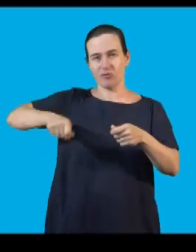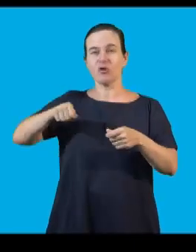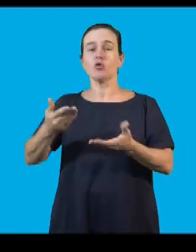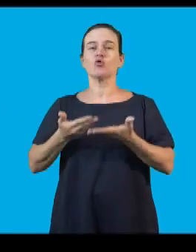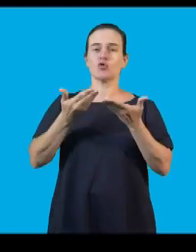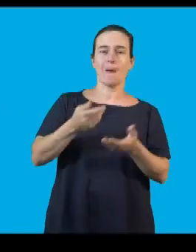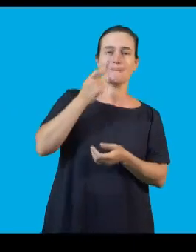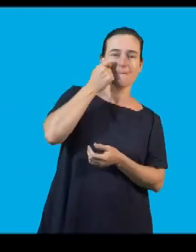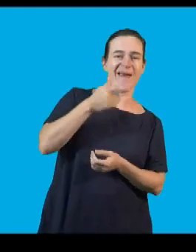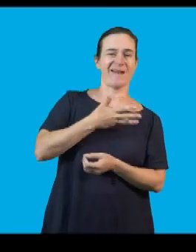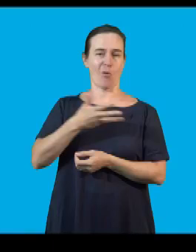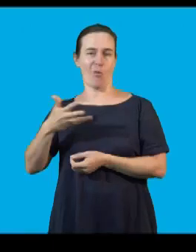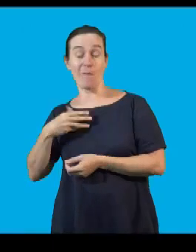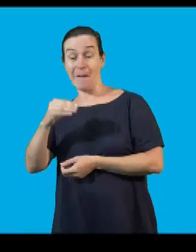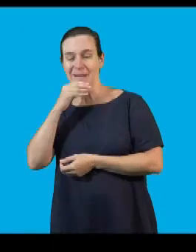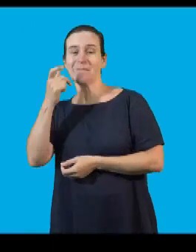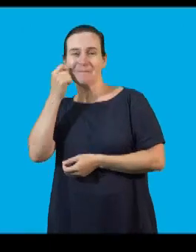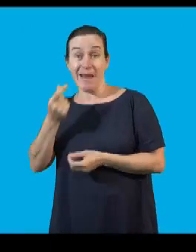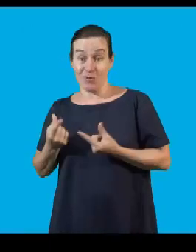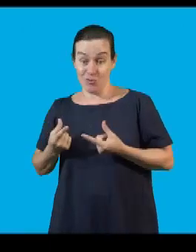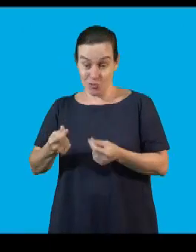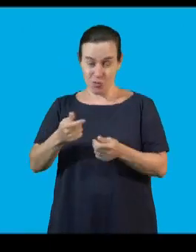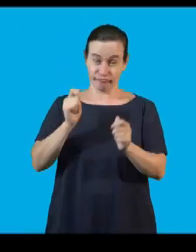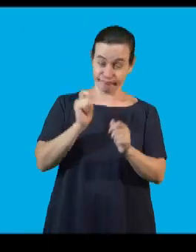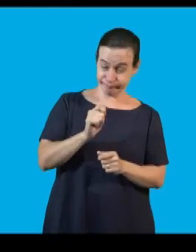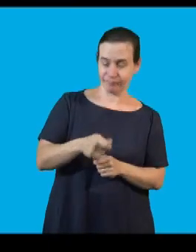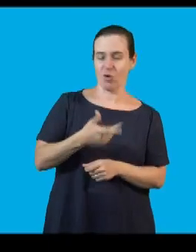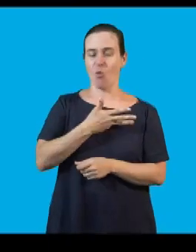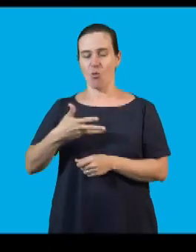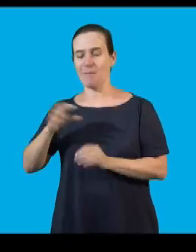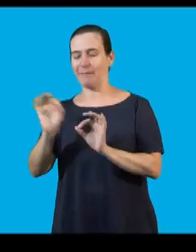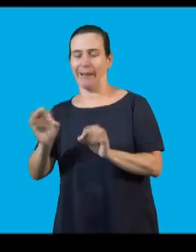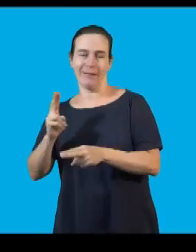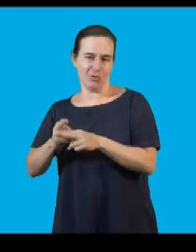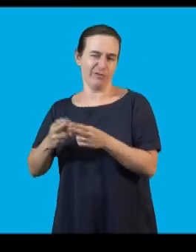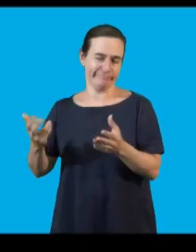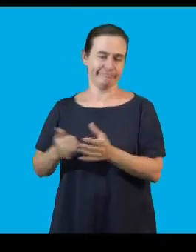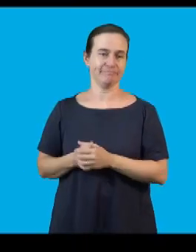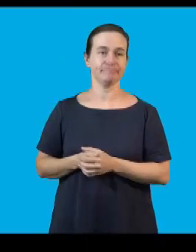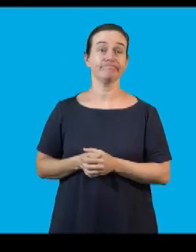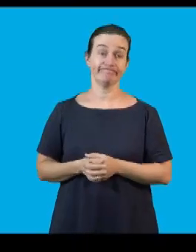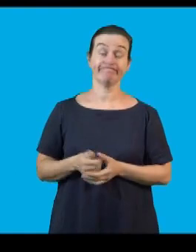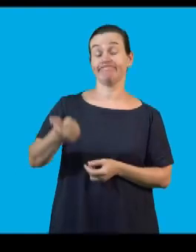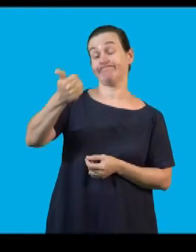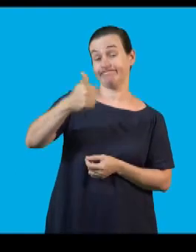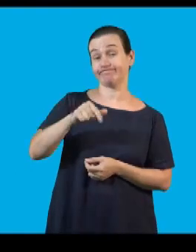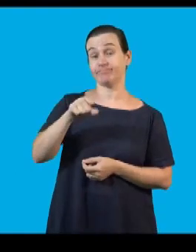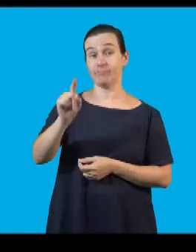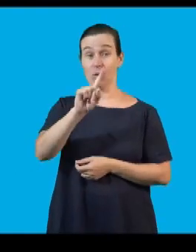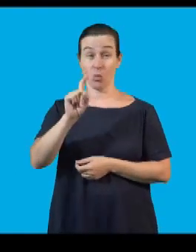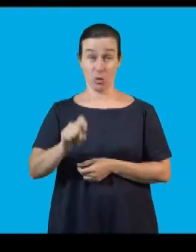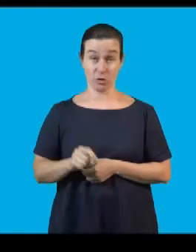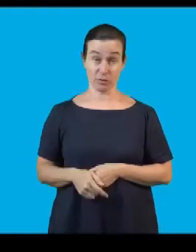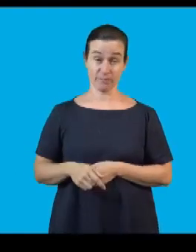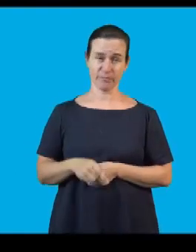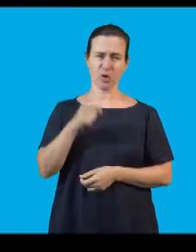to represent man and woman. Okay, let's move on and respond to this question. So the question